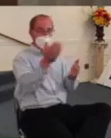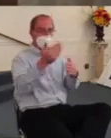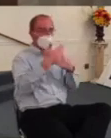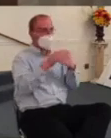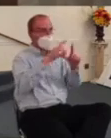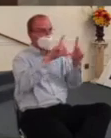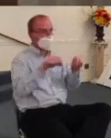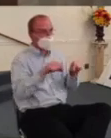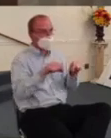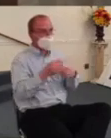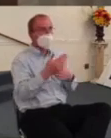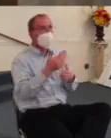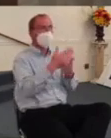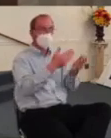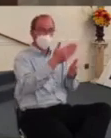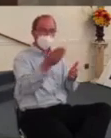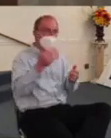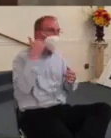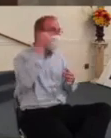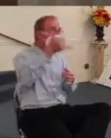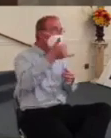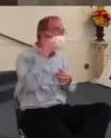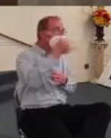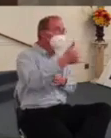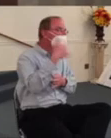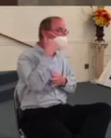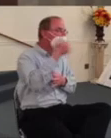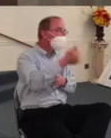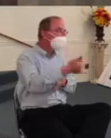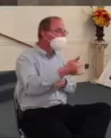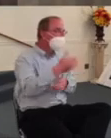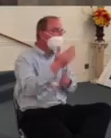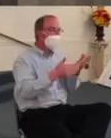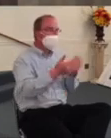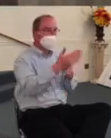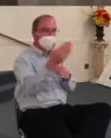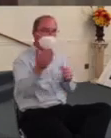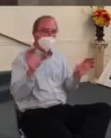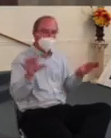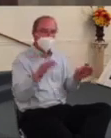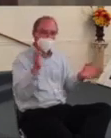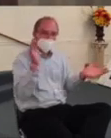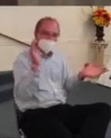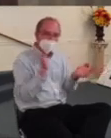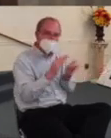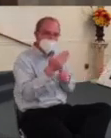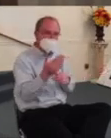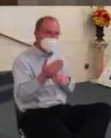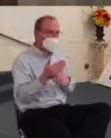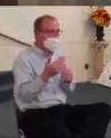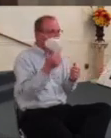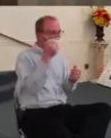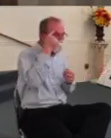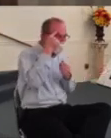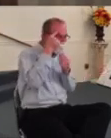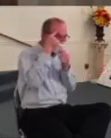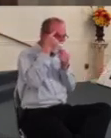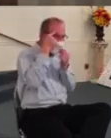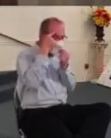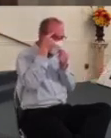calls. Some of you do little things that you may think are irrelevant in the bigger